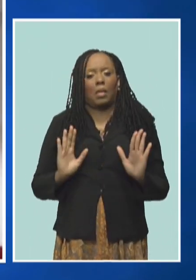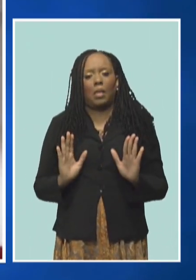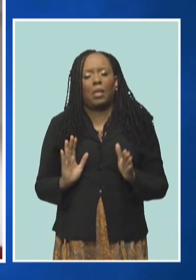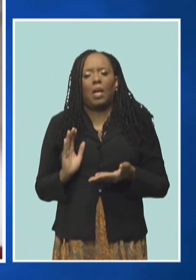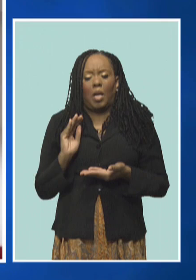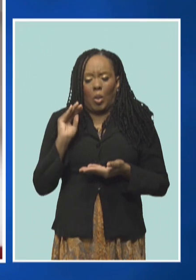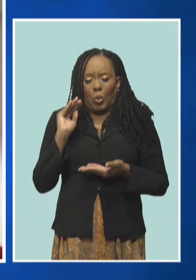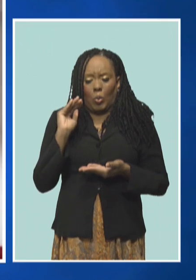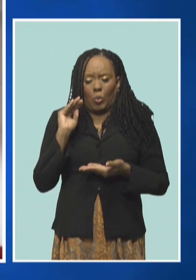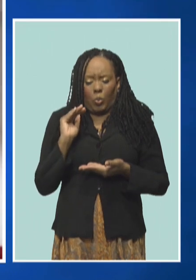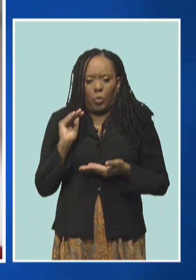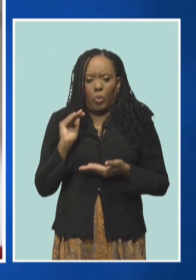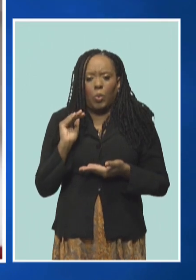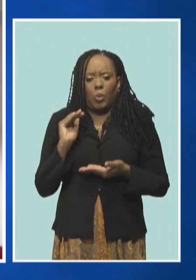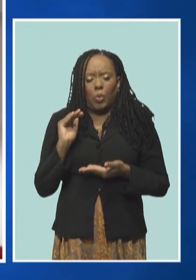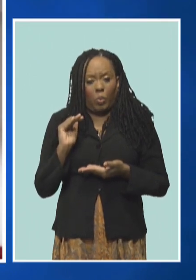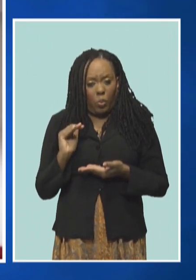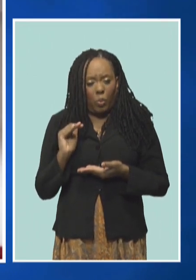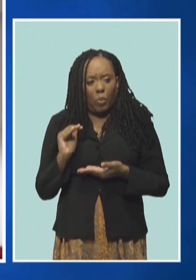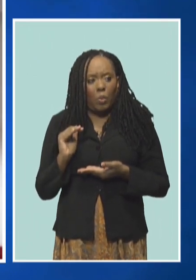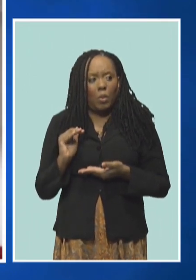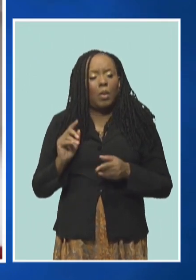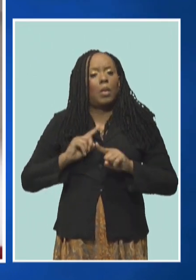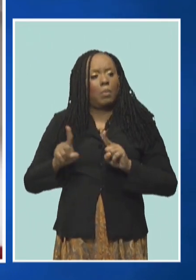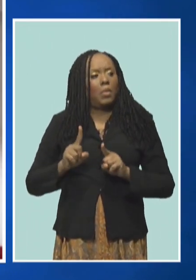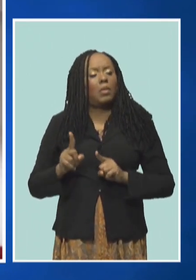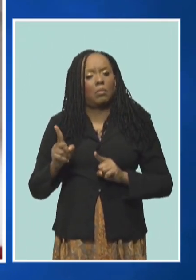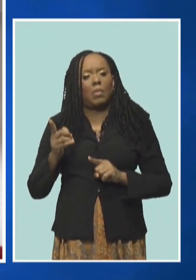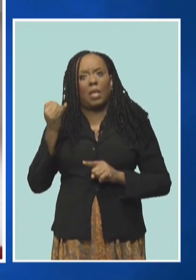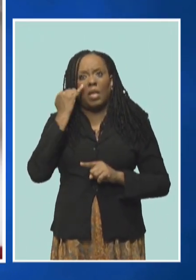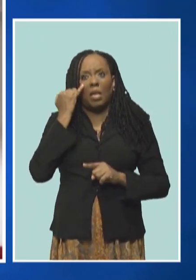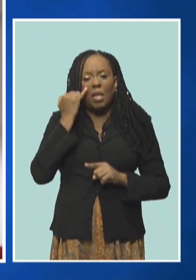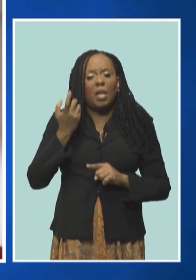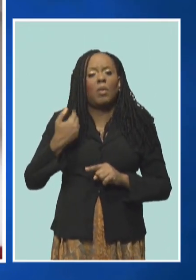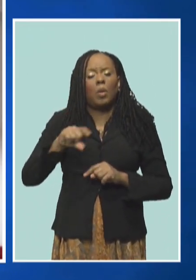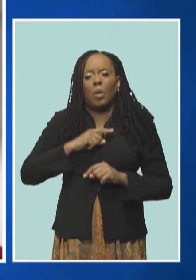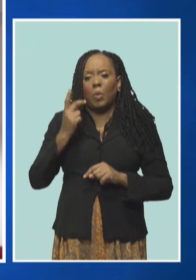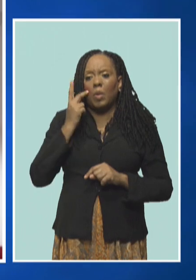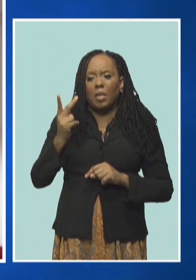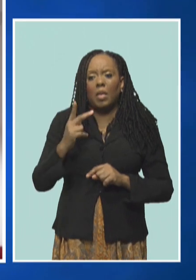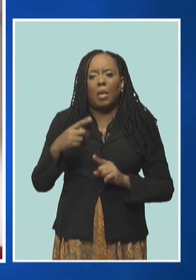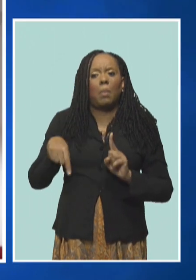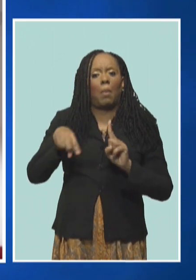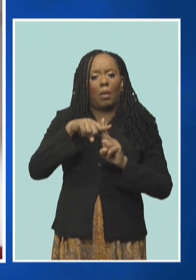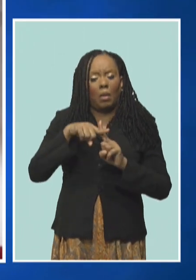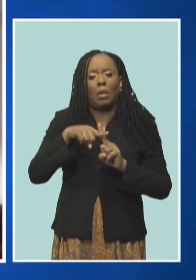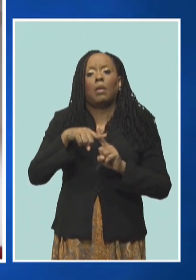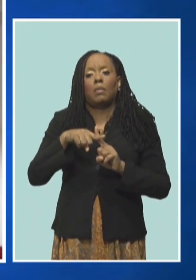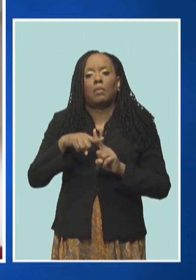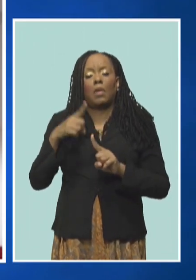a positive inflation rate above zero, it implies that prices are going to rise. It